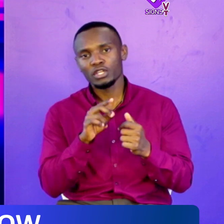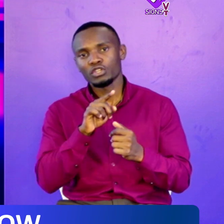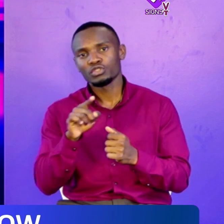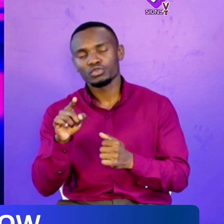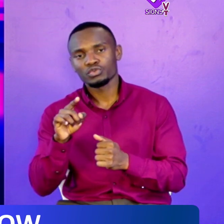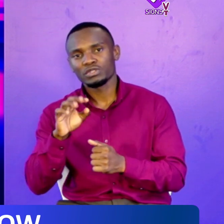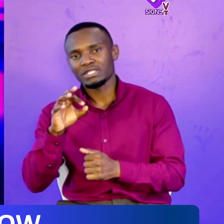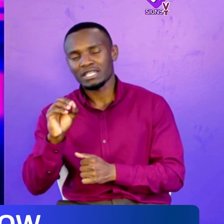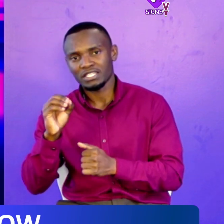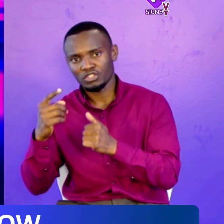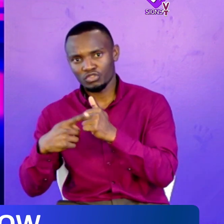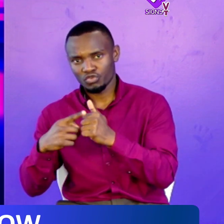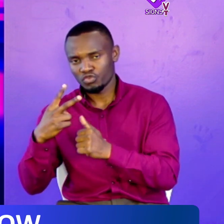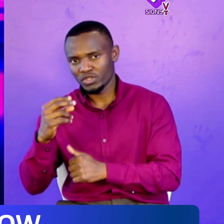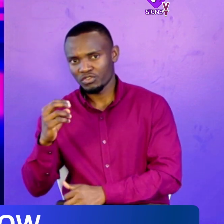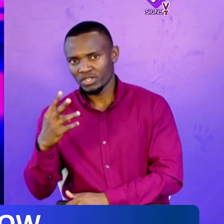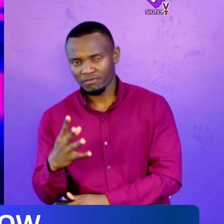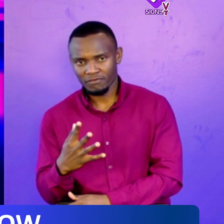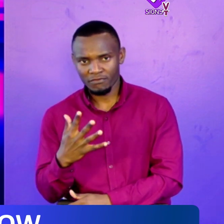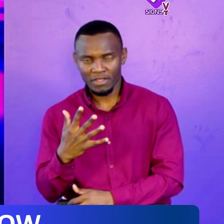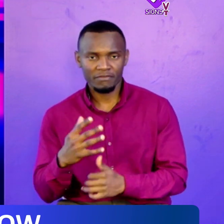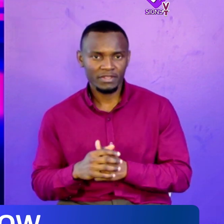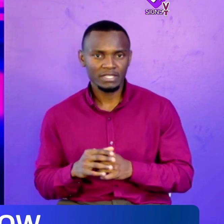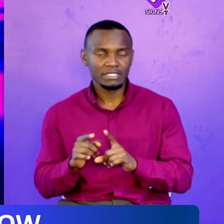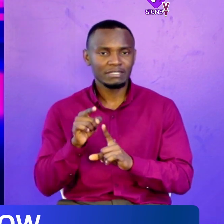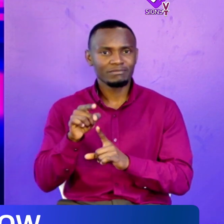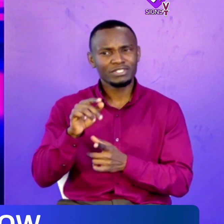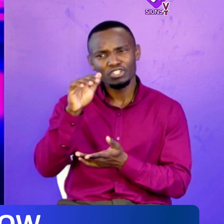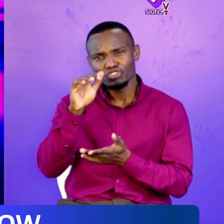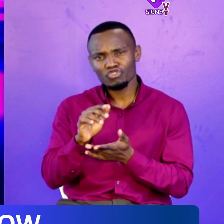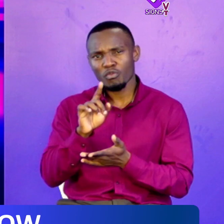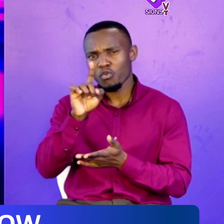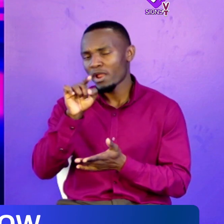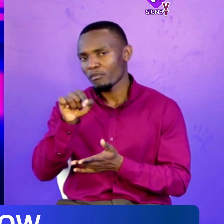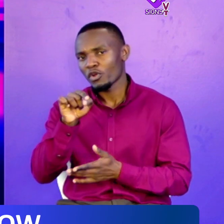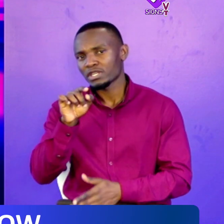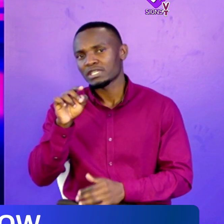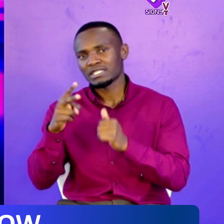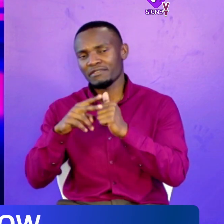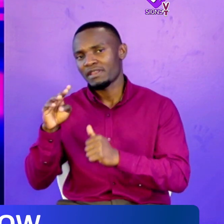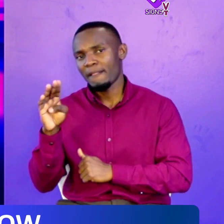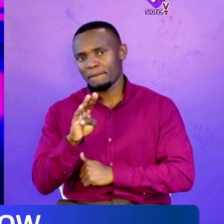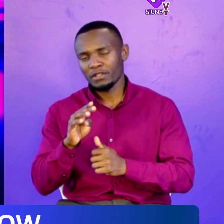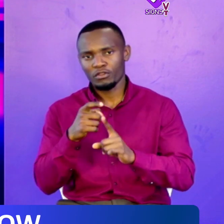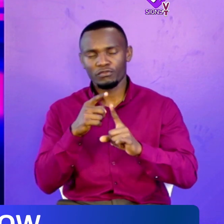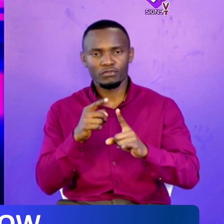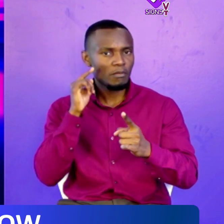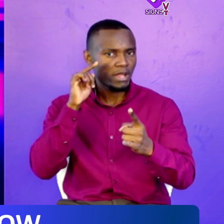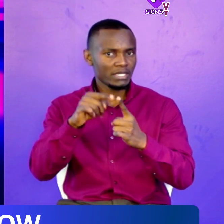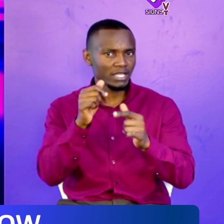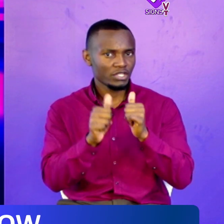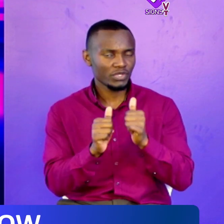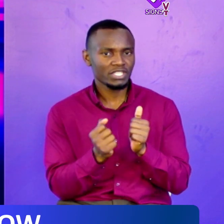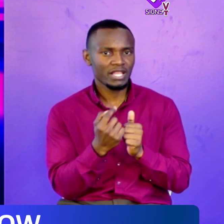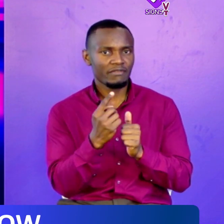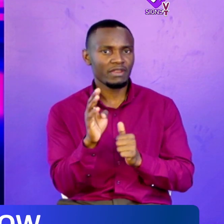a meager drop of 1.7 billion from the target of 11